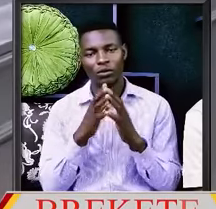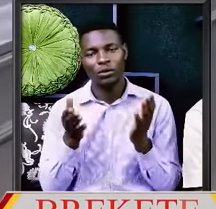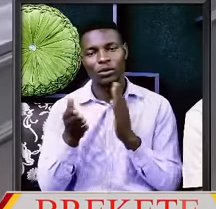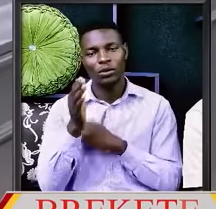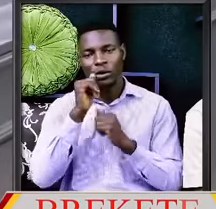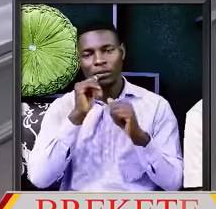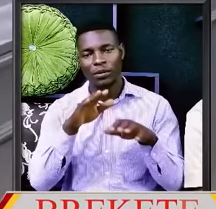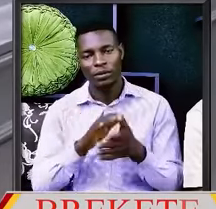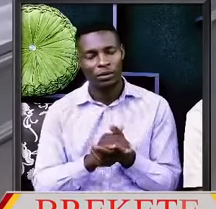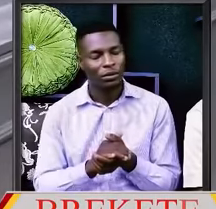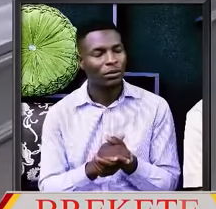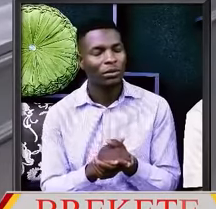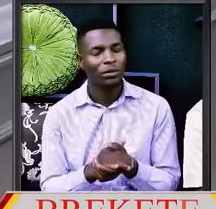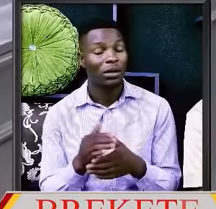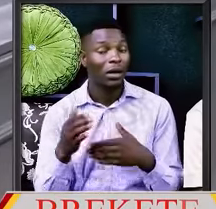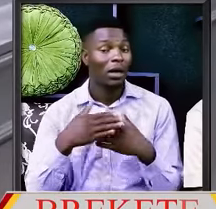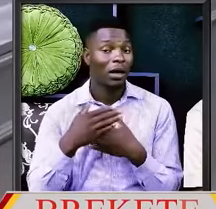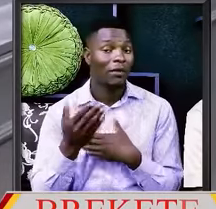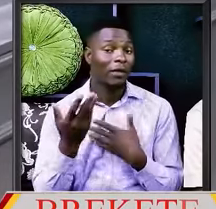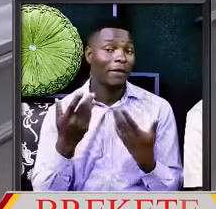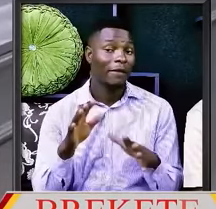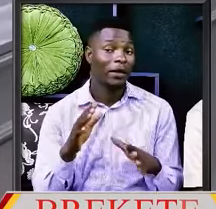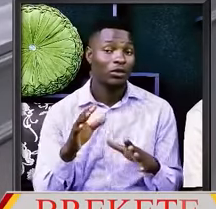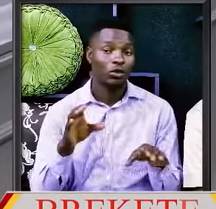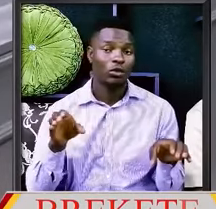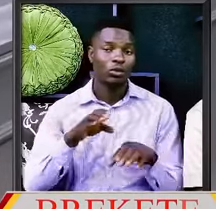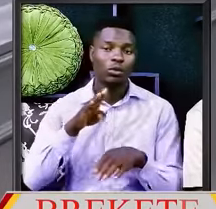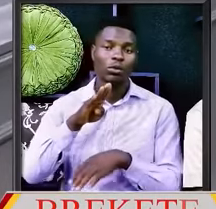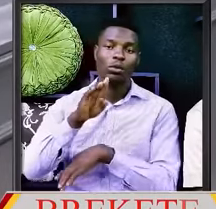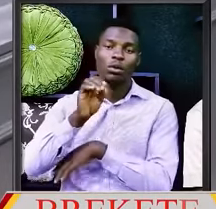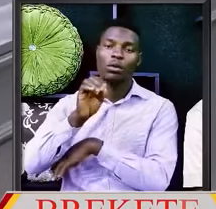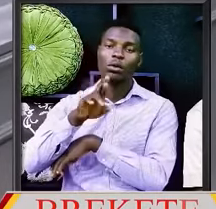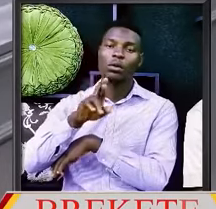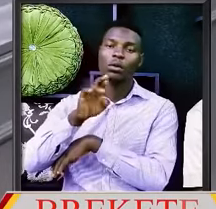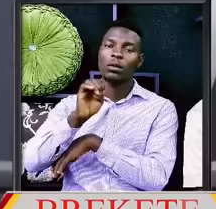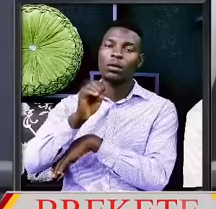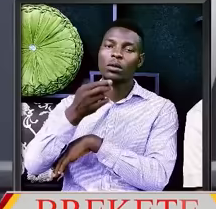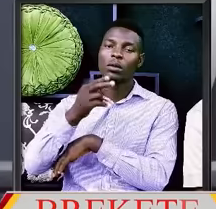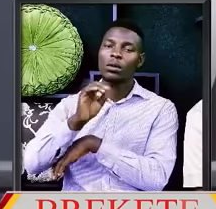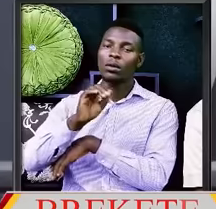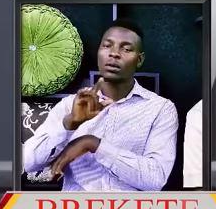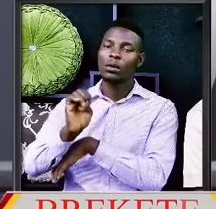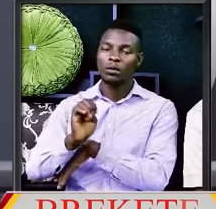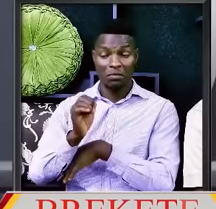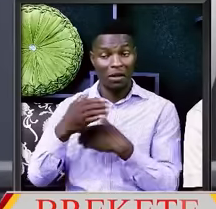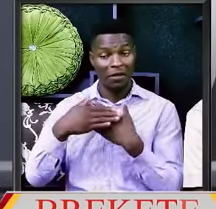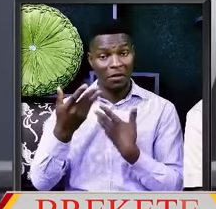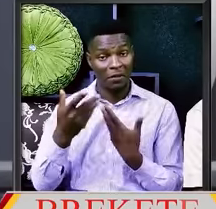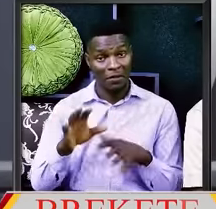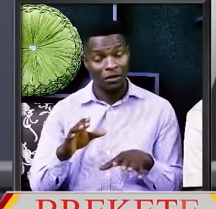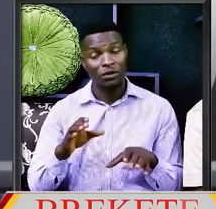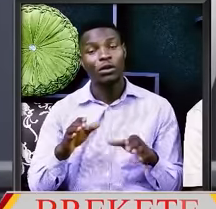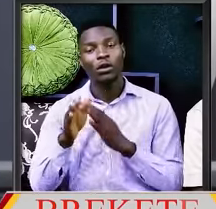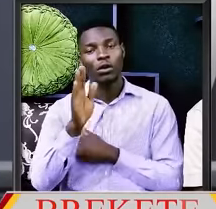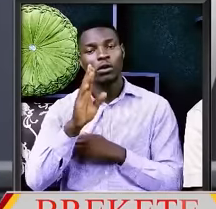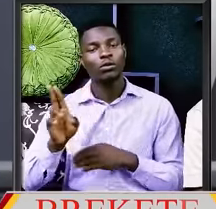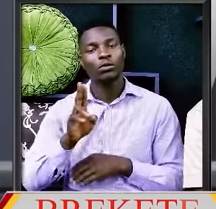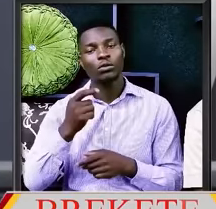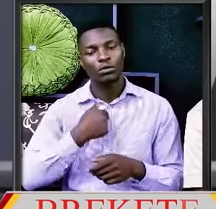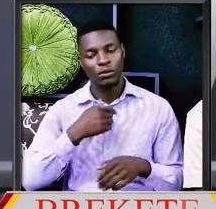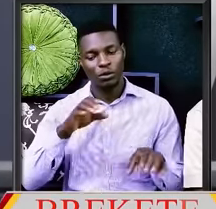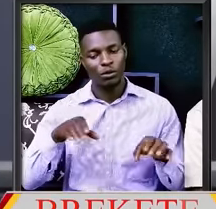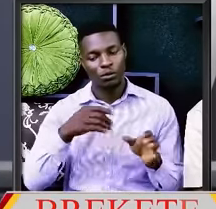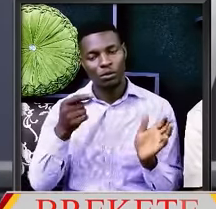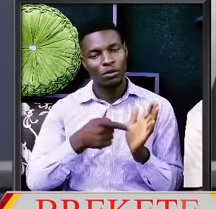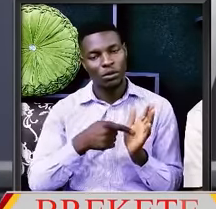then, I do this borehole, yes, sir. After God use me do this borehole, yes, sir. Make una wait